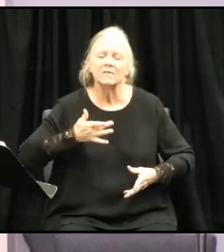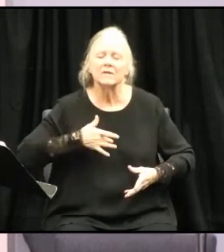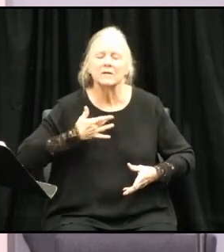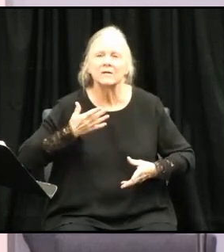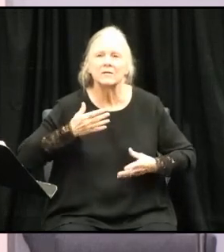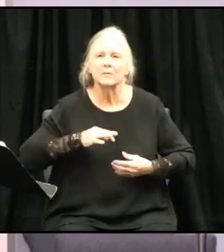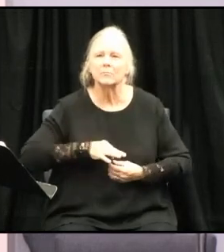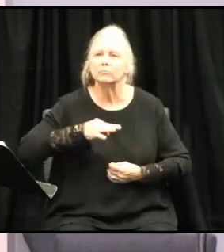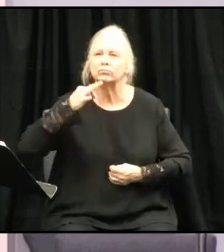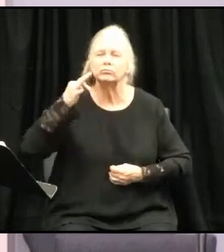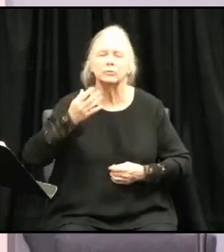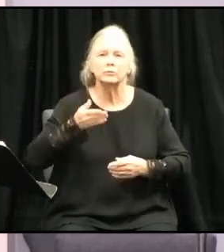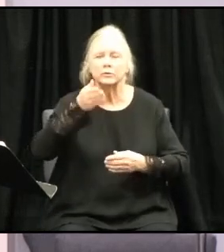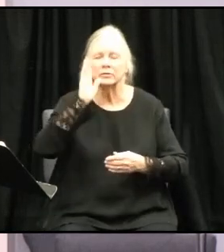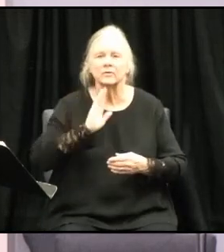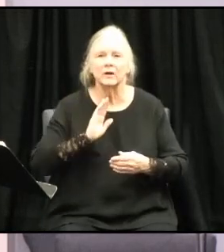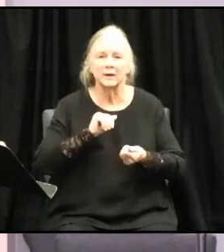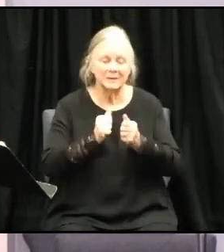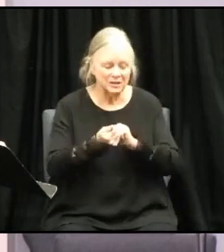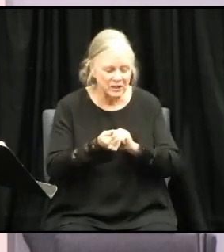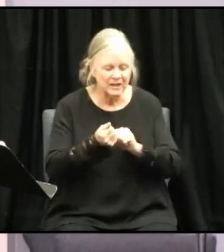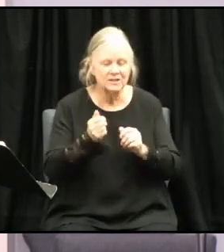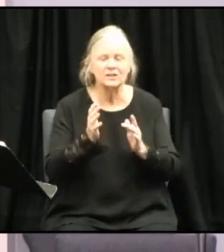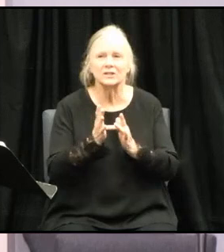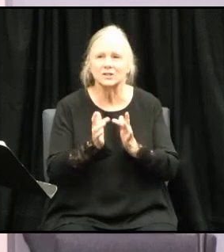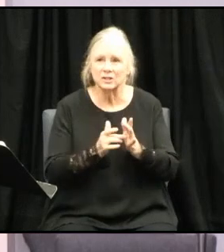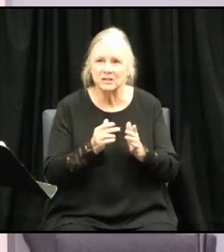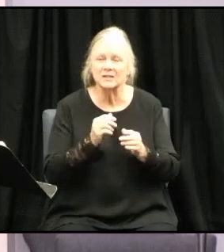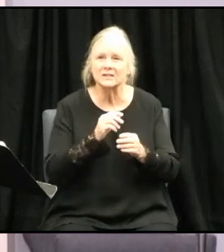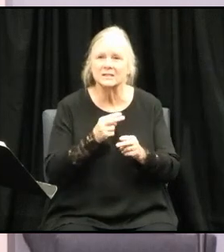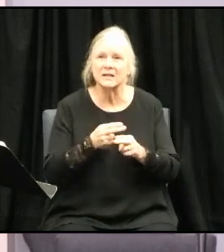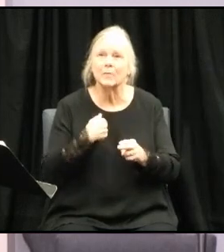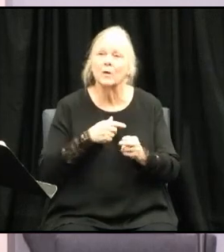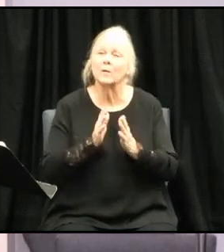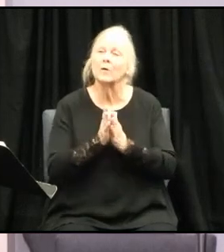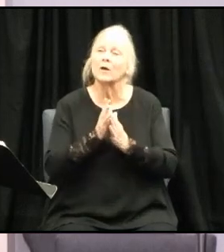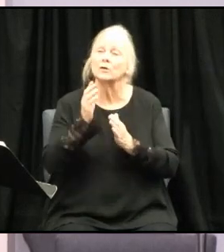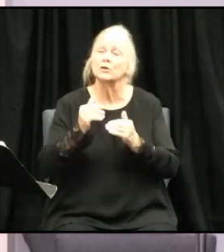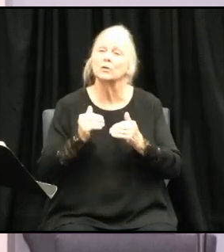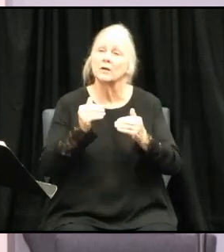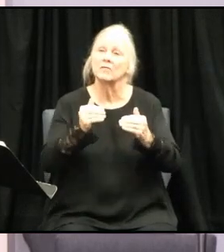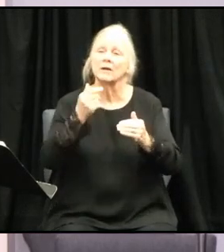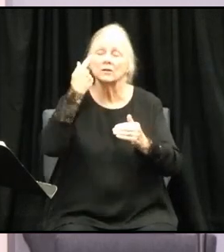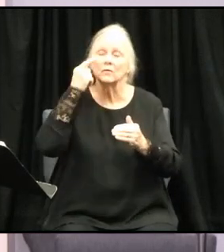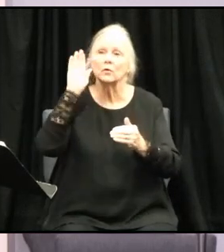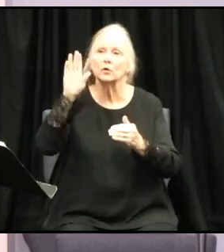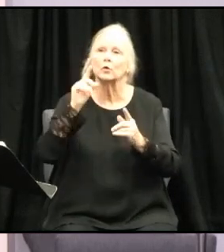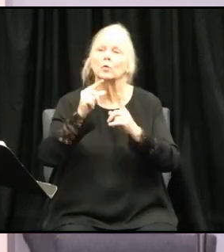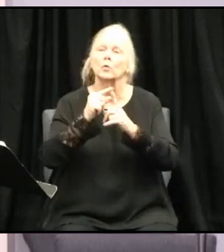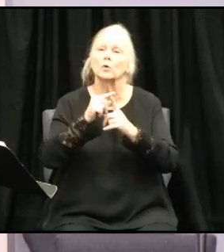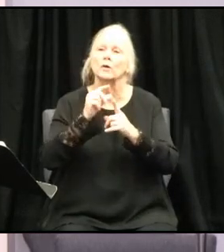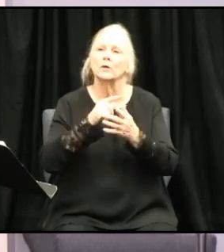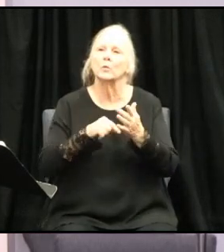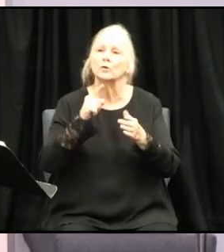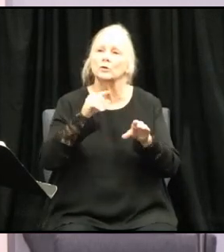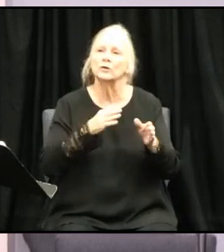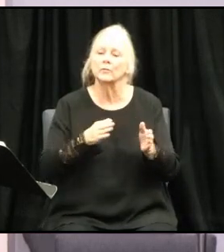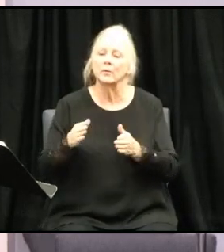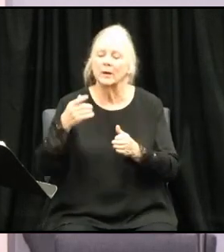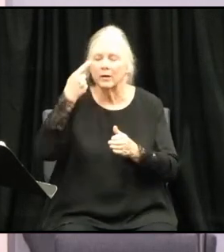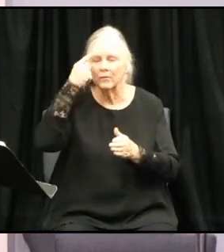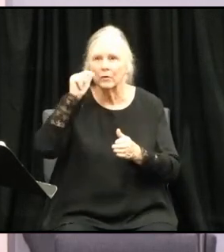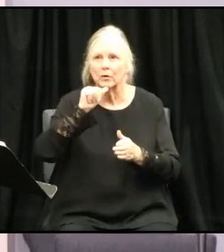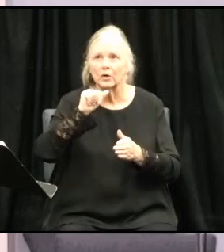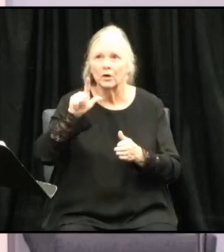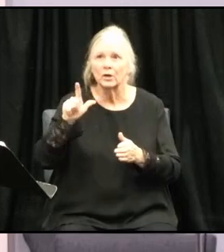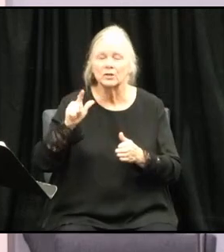in Jesus' name. And we just praise you in advance for your word and what you have prepared for us all